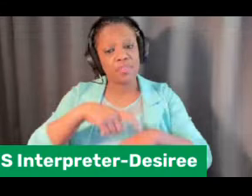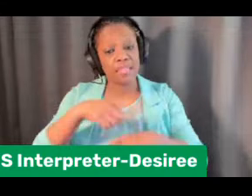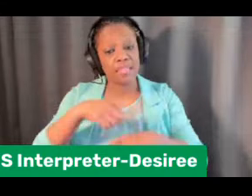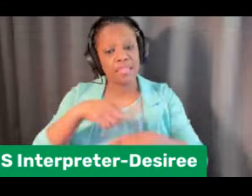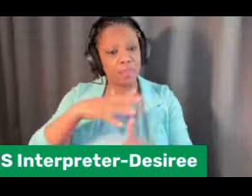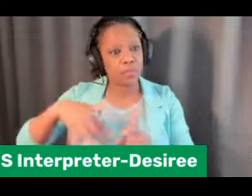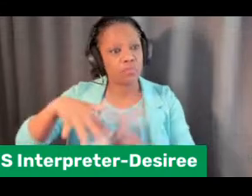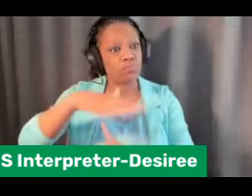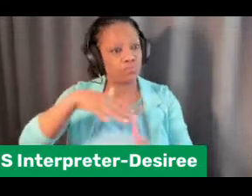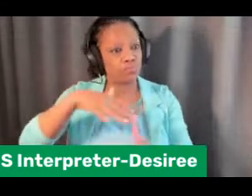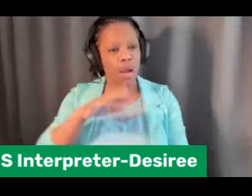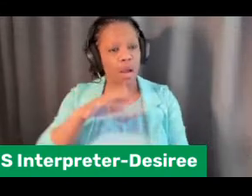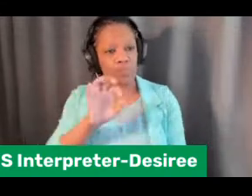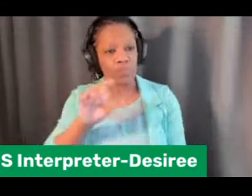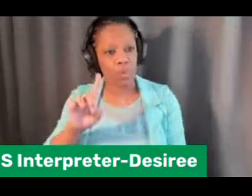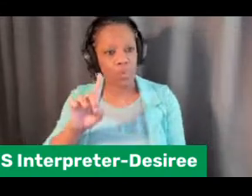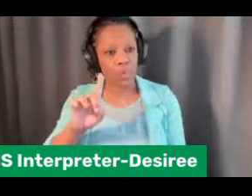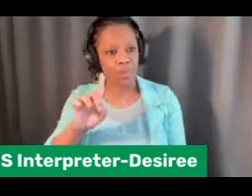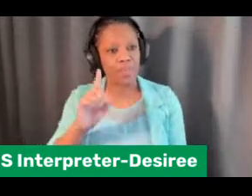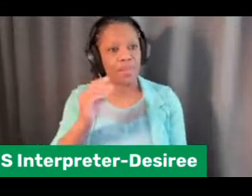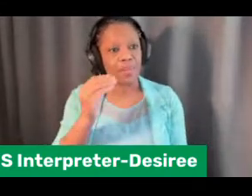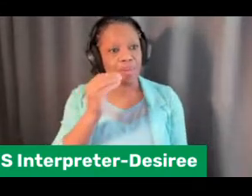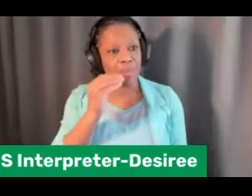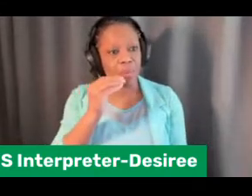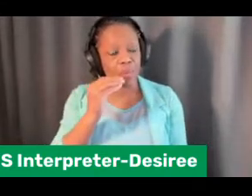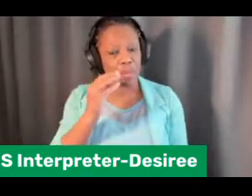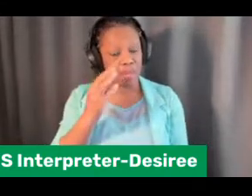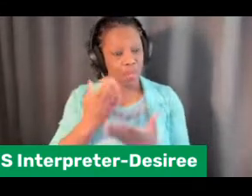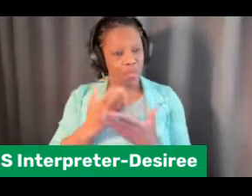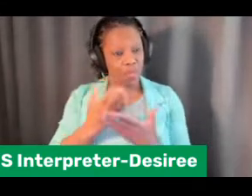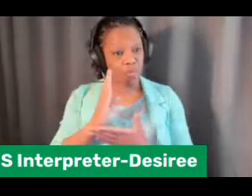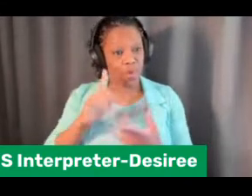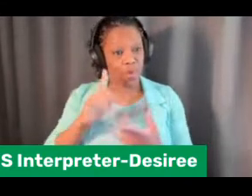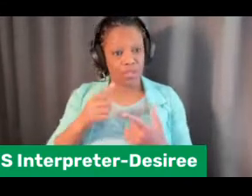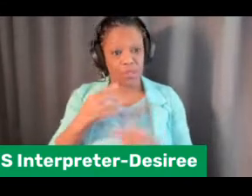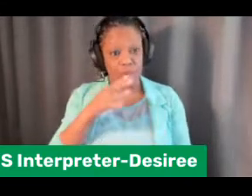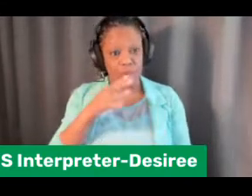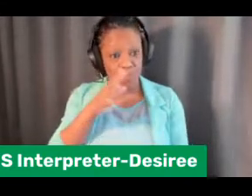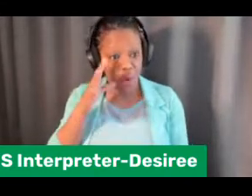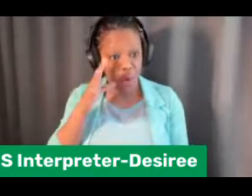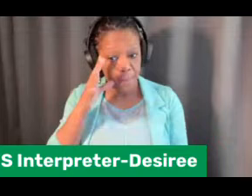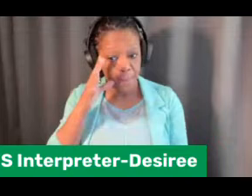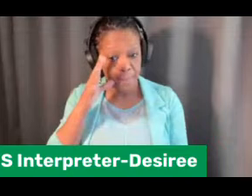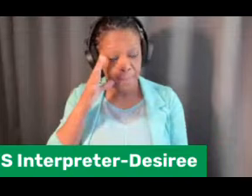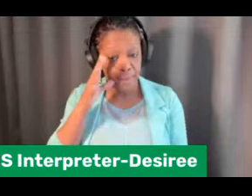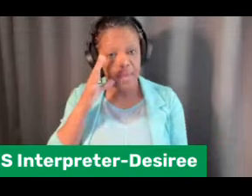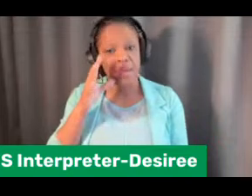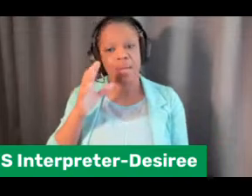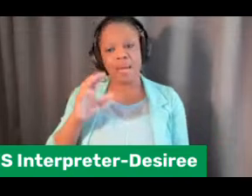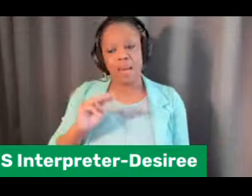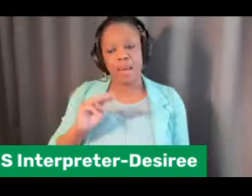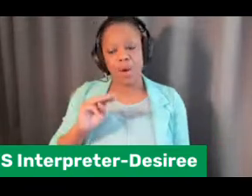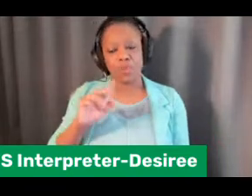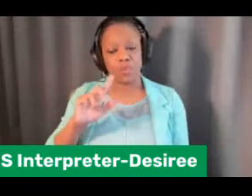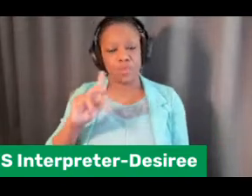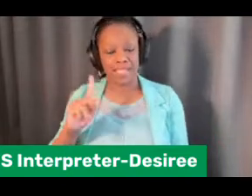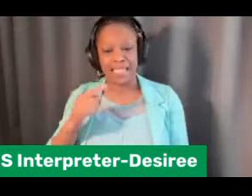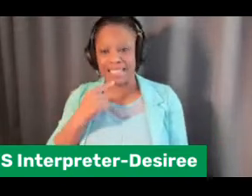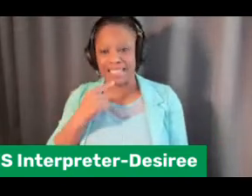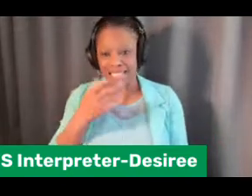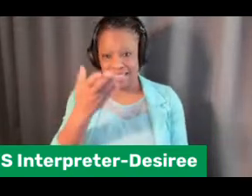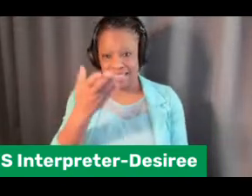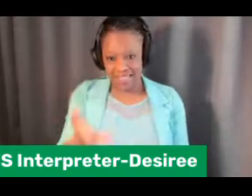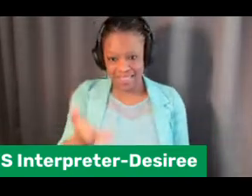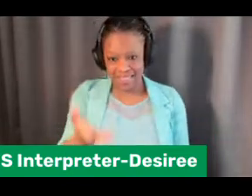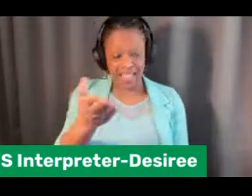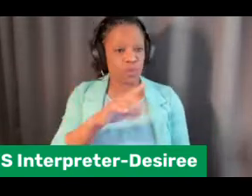which included food, the right to farm, actually. And he said this when he was locked up in this jail in Birmingham. He said,